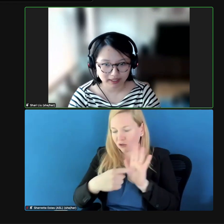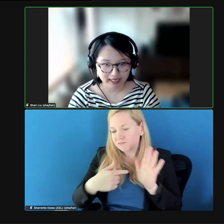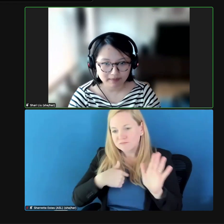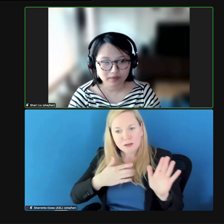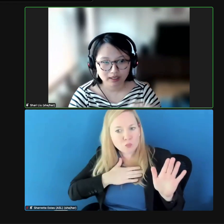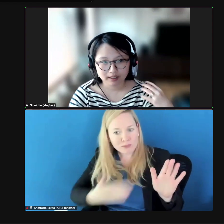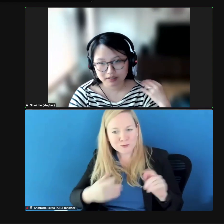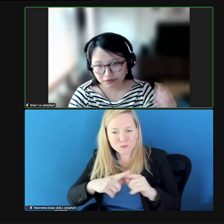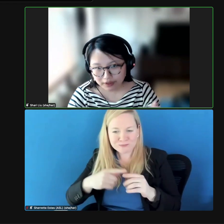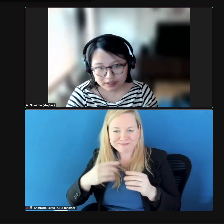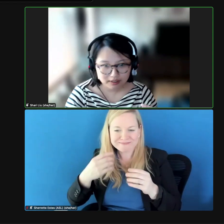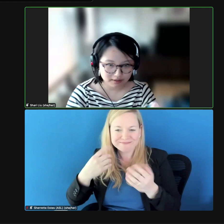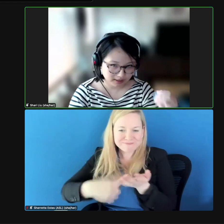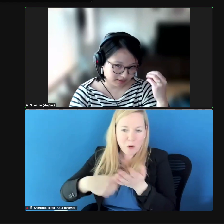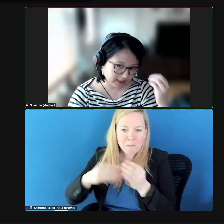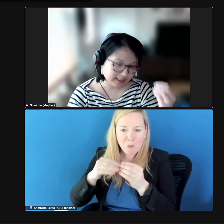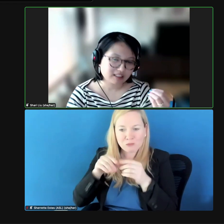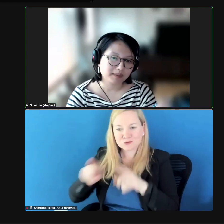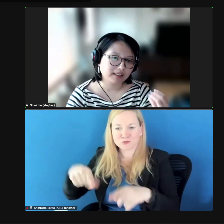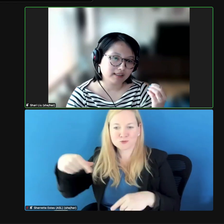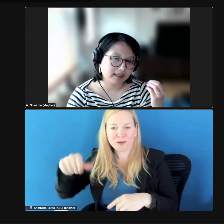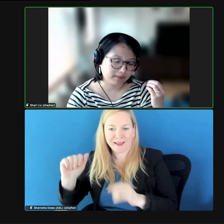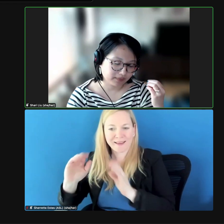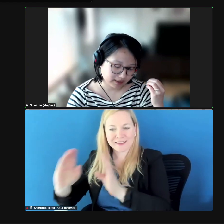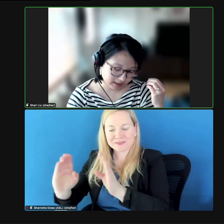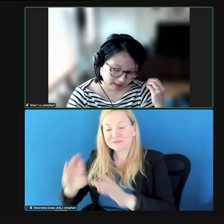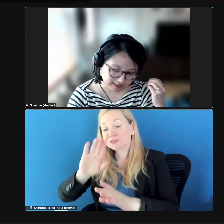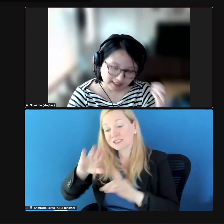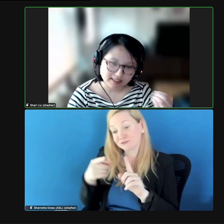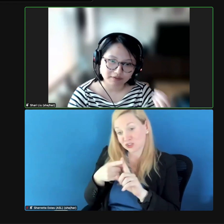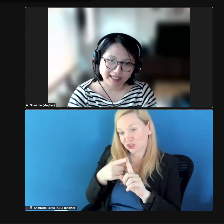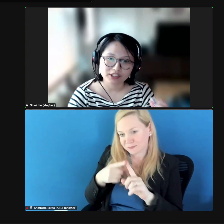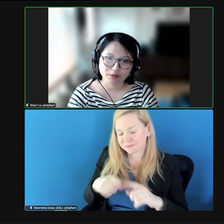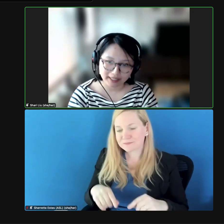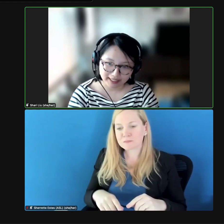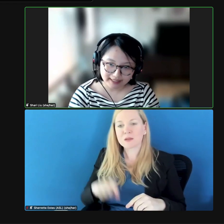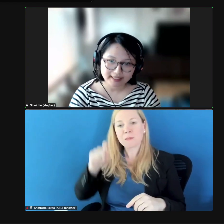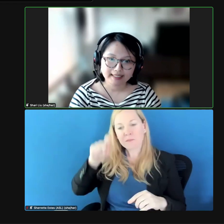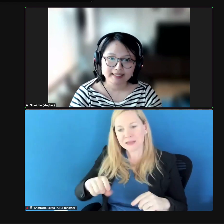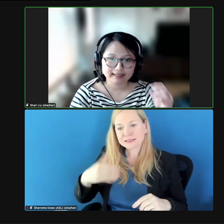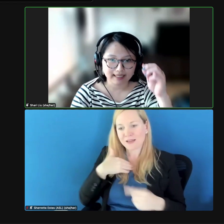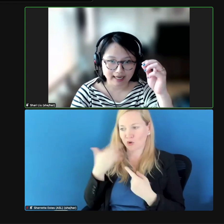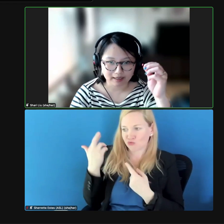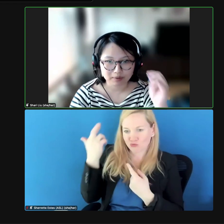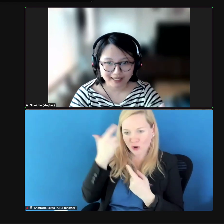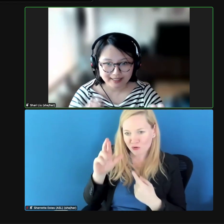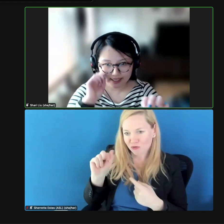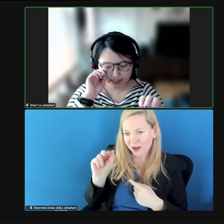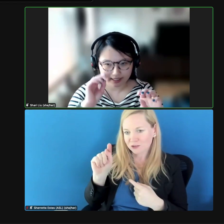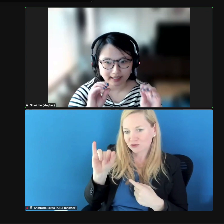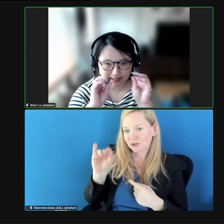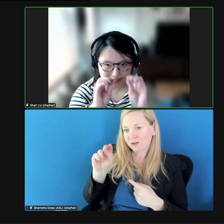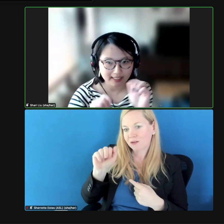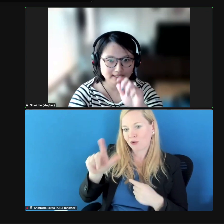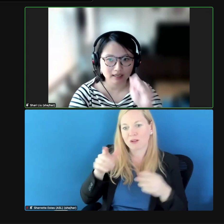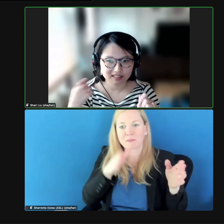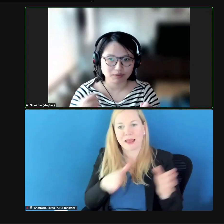more in the Q&A. So first, there needs to be a sense of rational planning, a